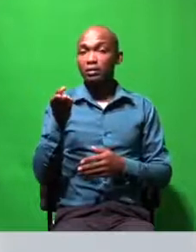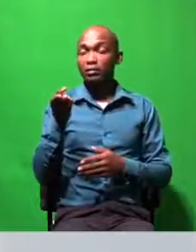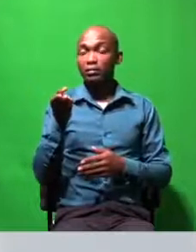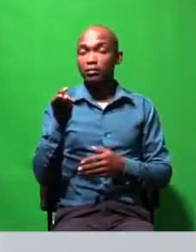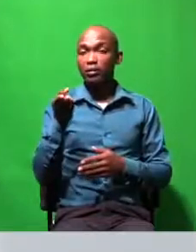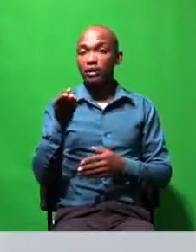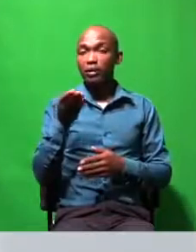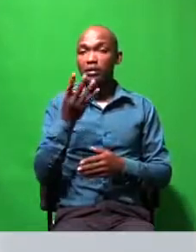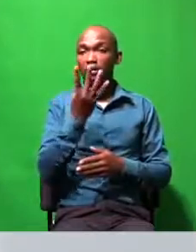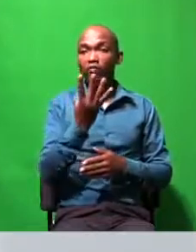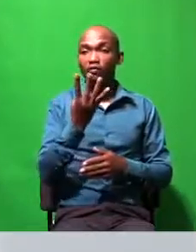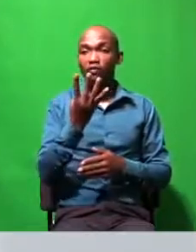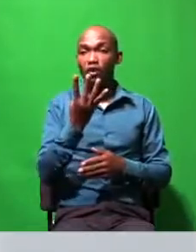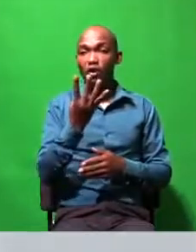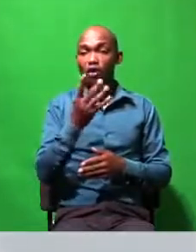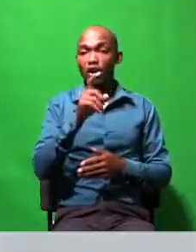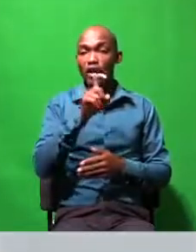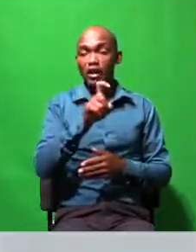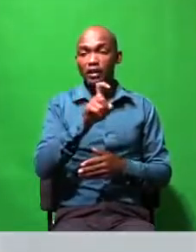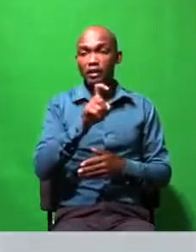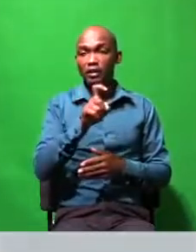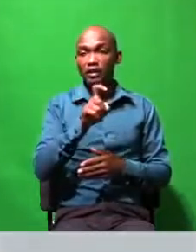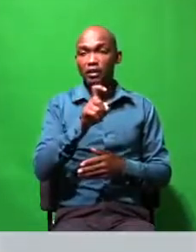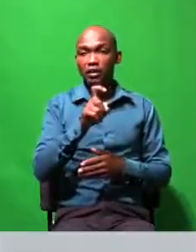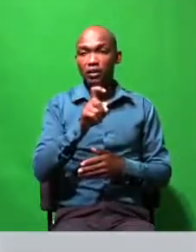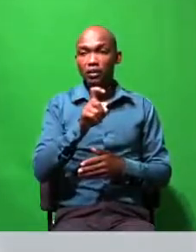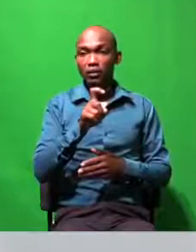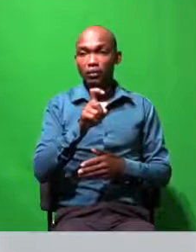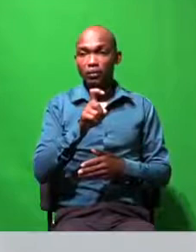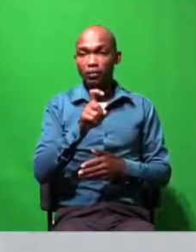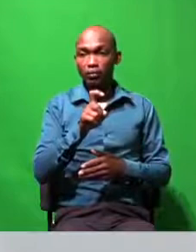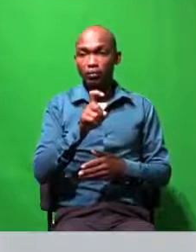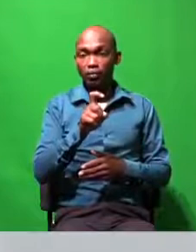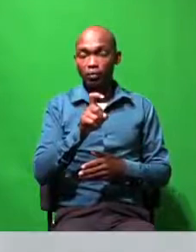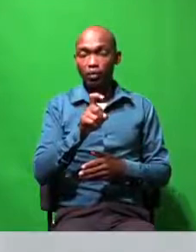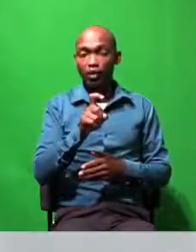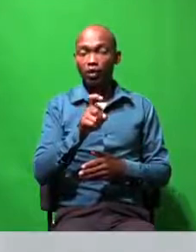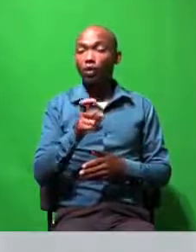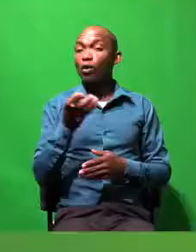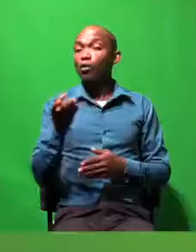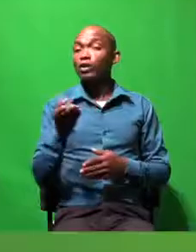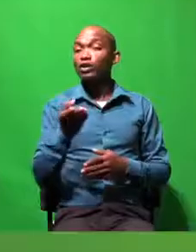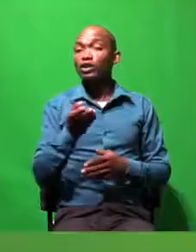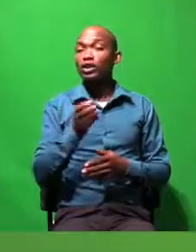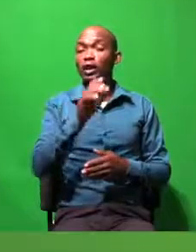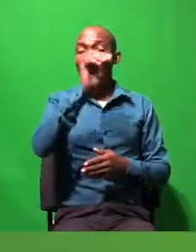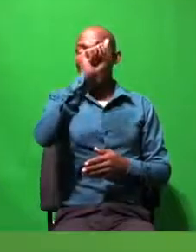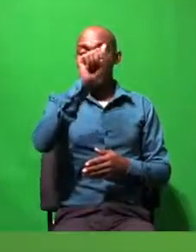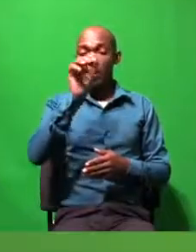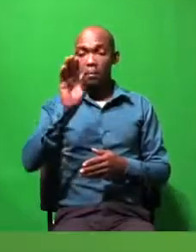is 4X. So question number A, B, C, D. The unknown here is